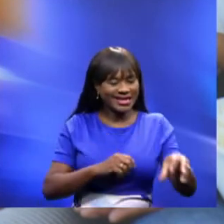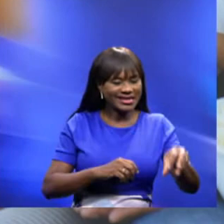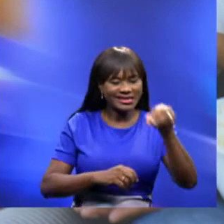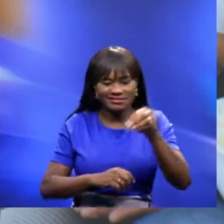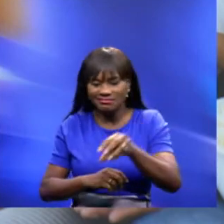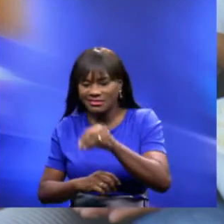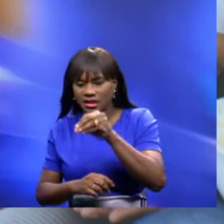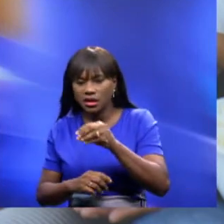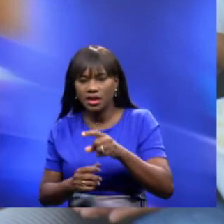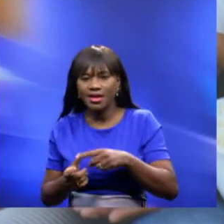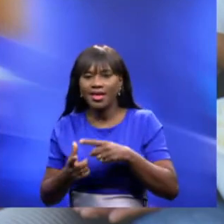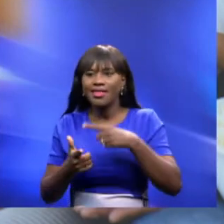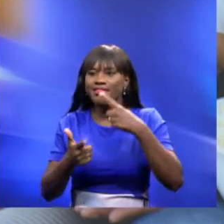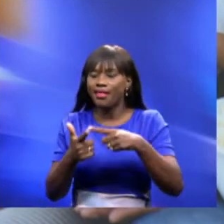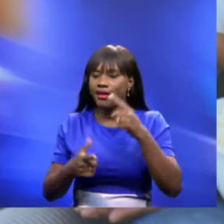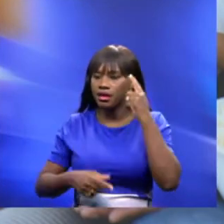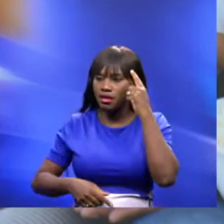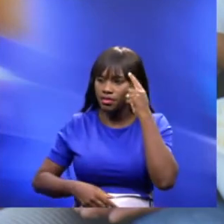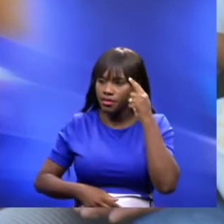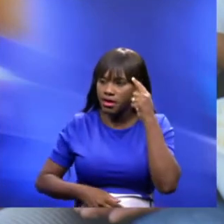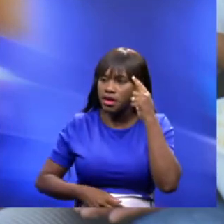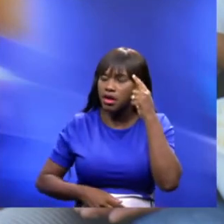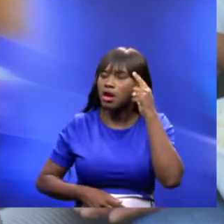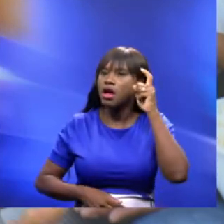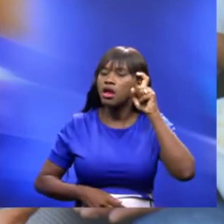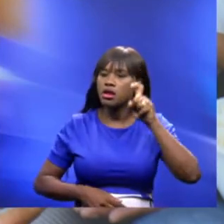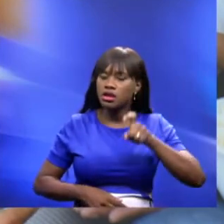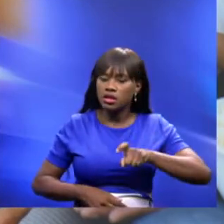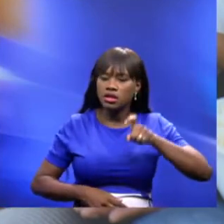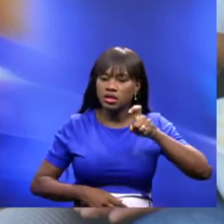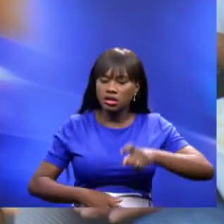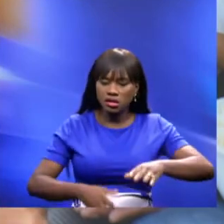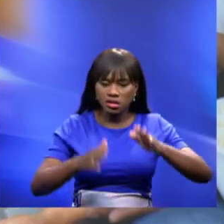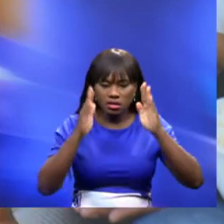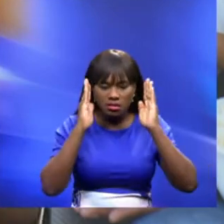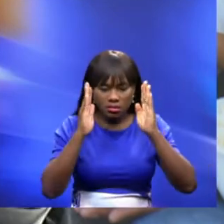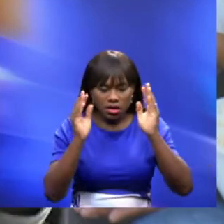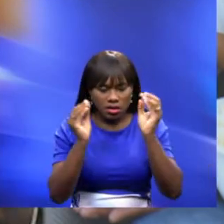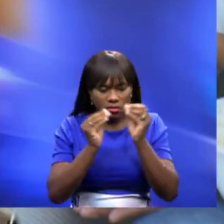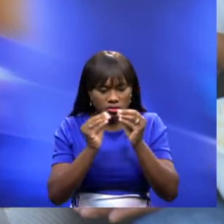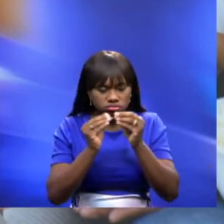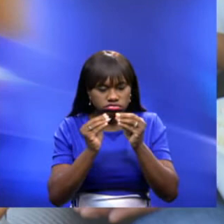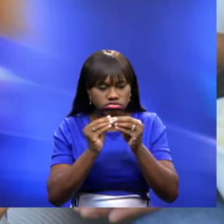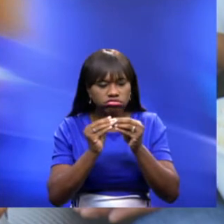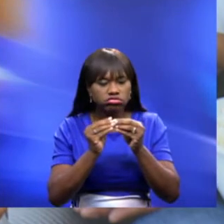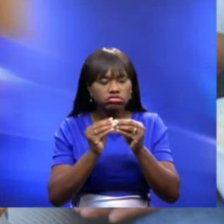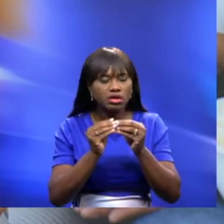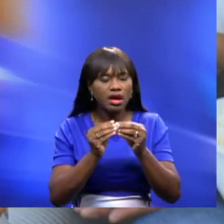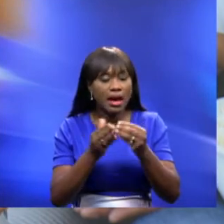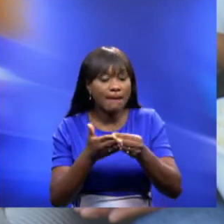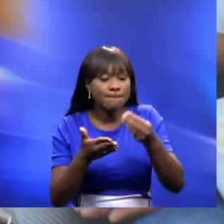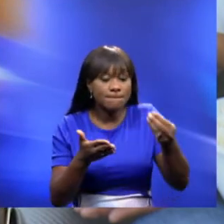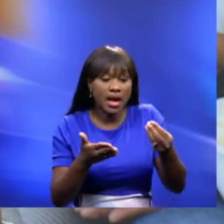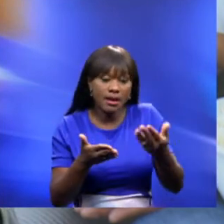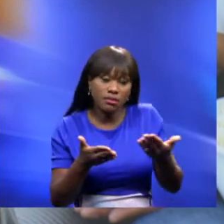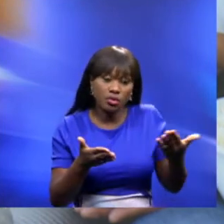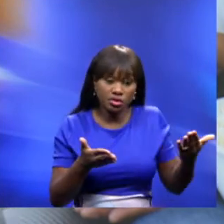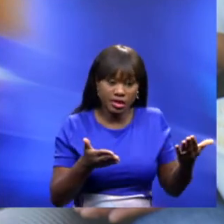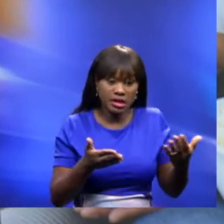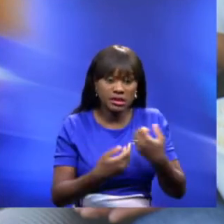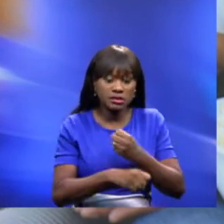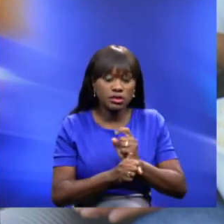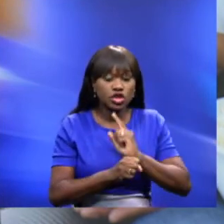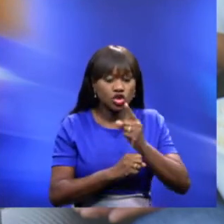it triggers something in us that we need to pay attention, some more attention, and invest properly with